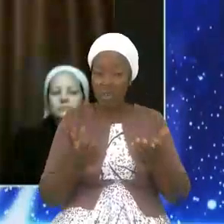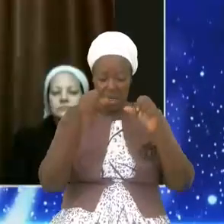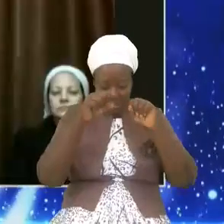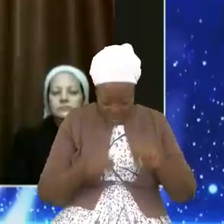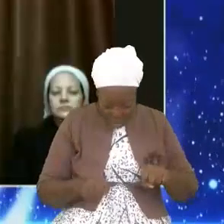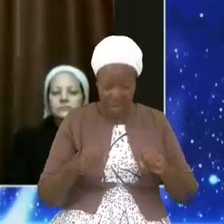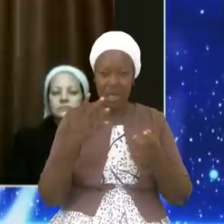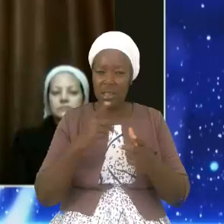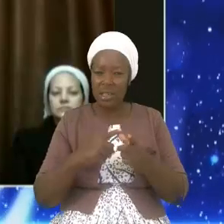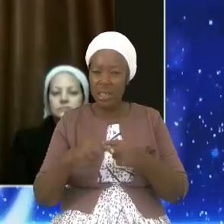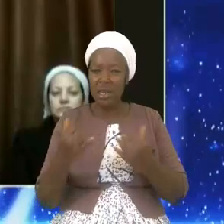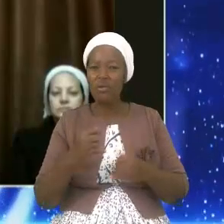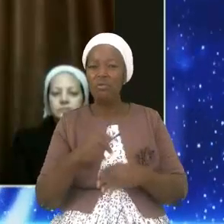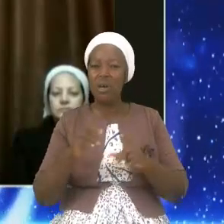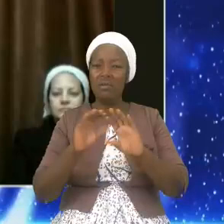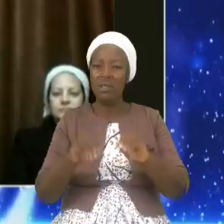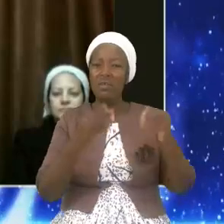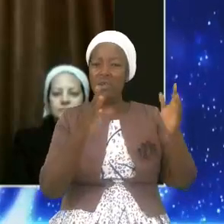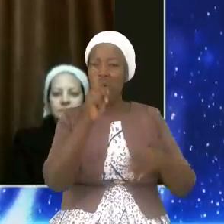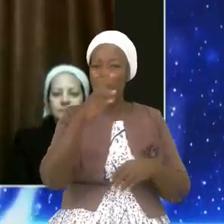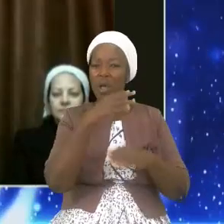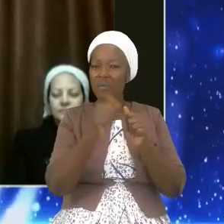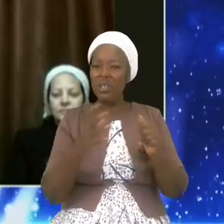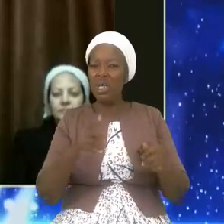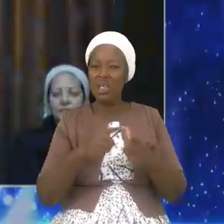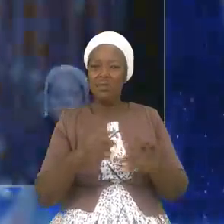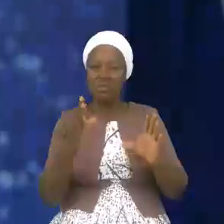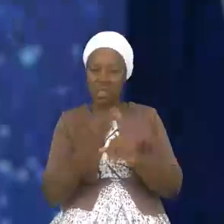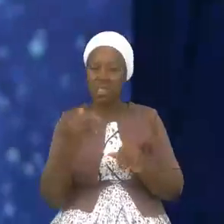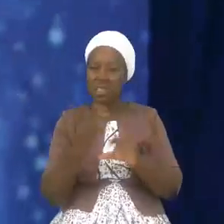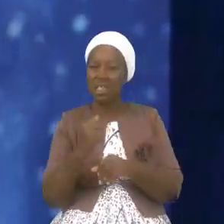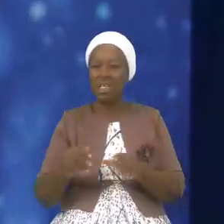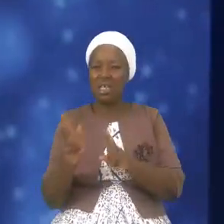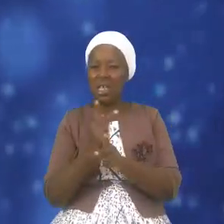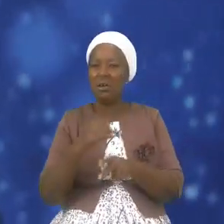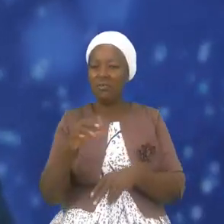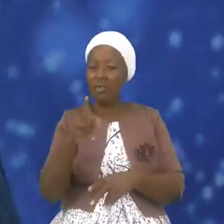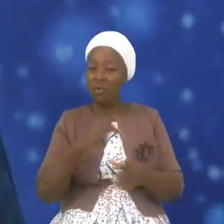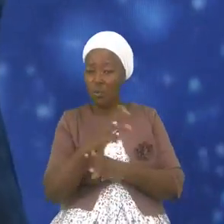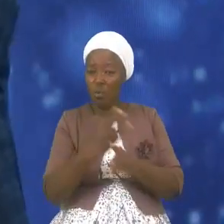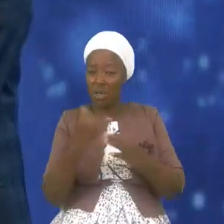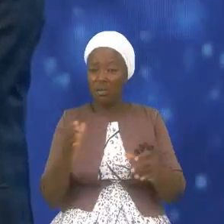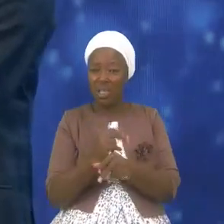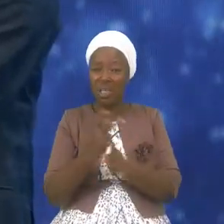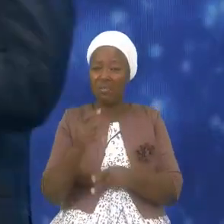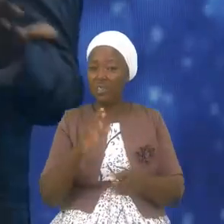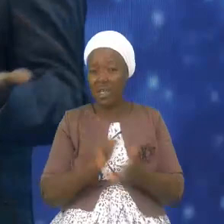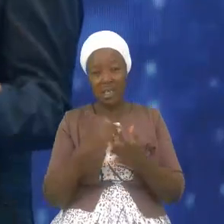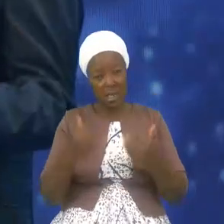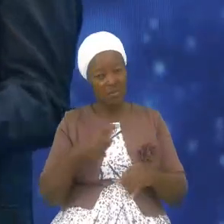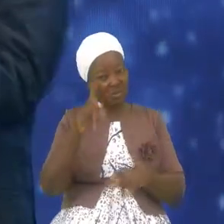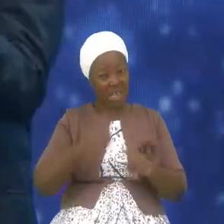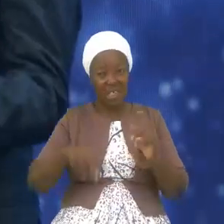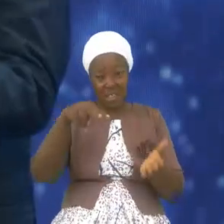taking care of you, that now you cannot stand, you wobble, you're afraid, you're timid, you